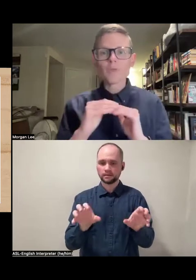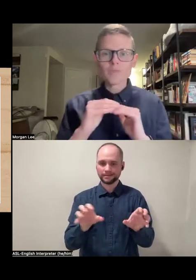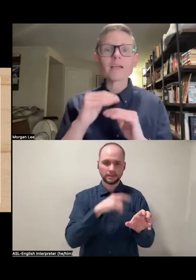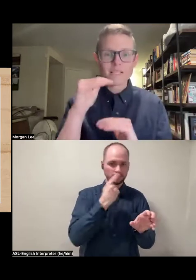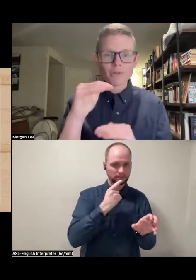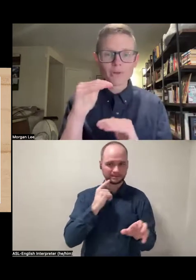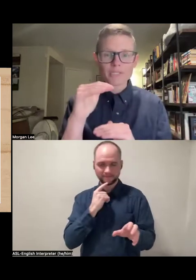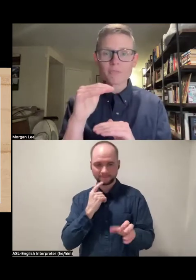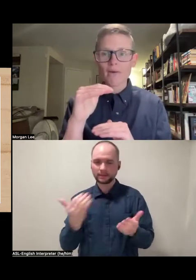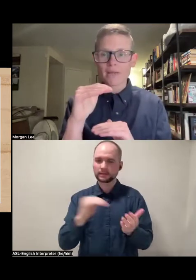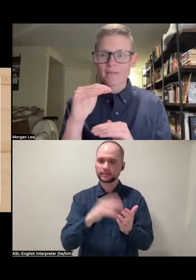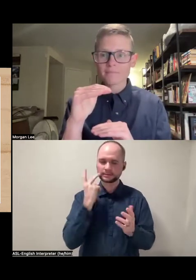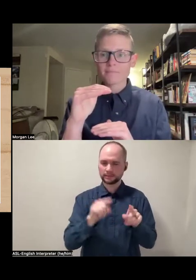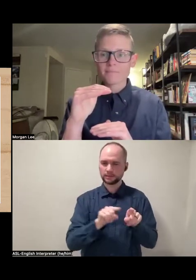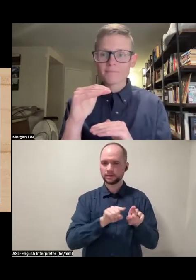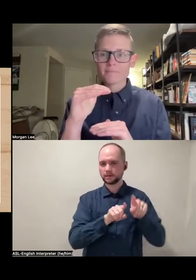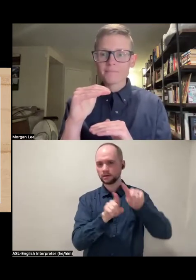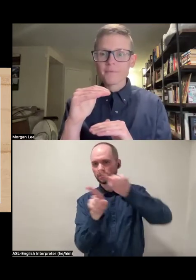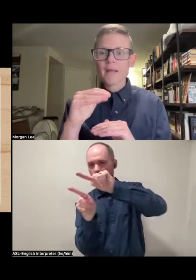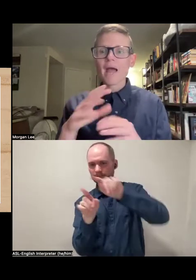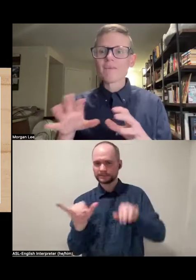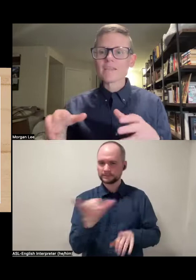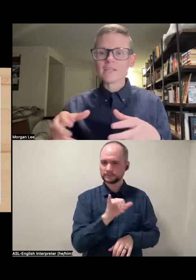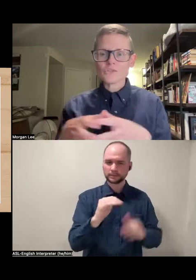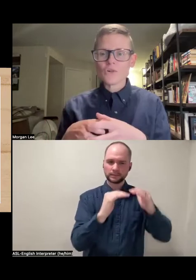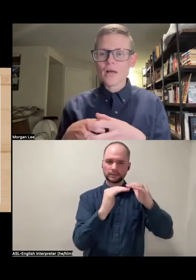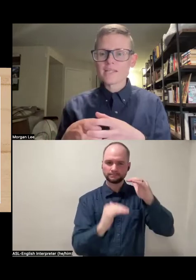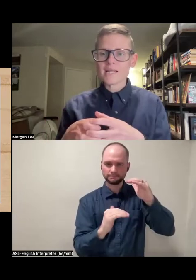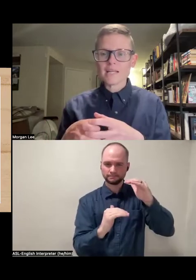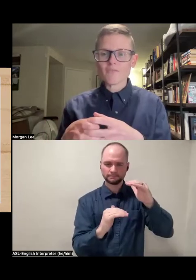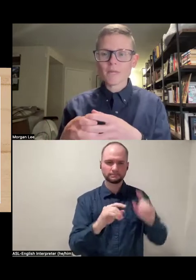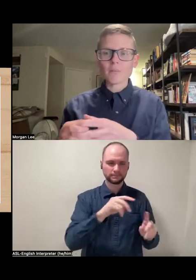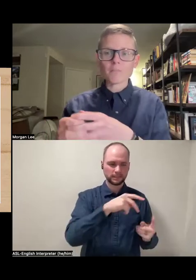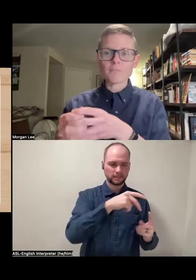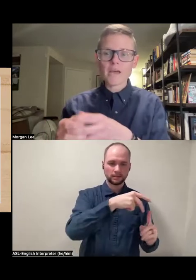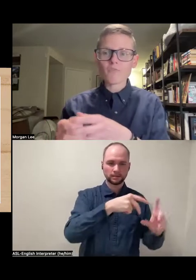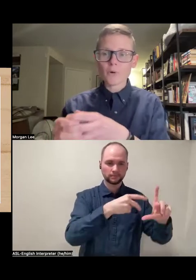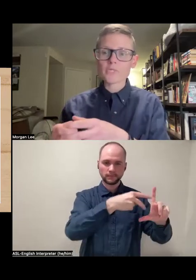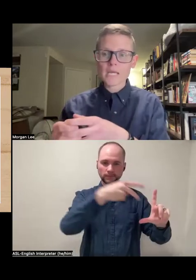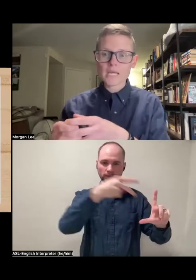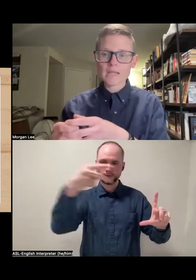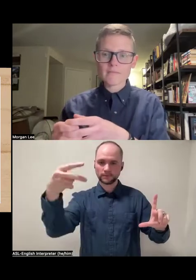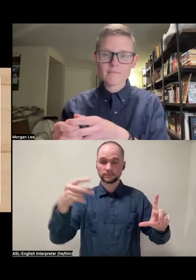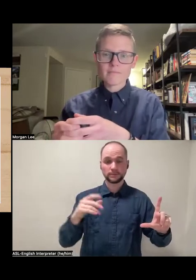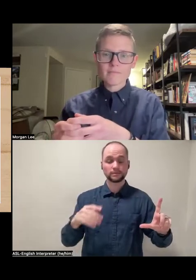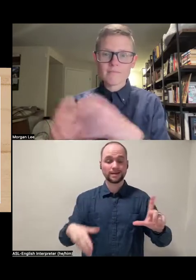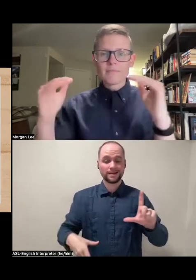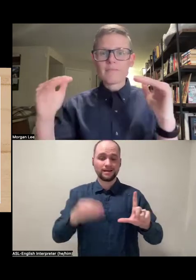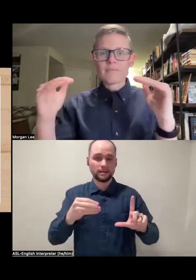correlation with a similar disparity. By having the additional identity of being a deaf person,